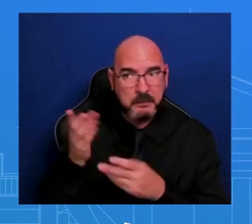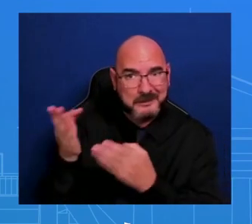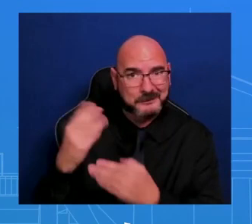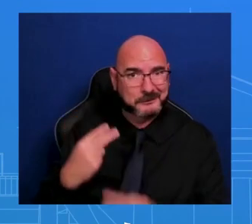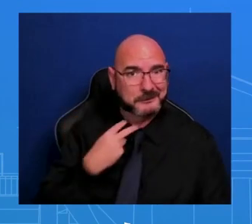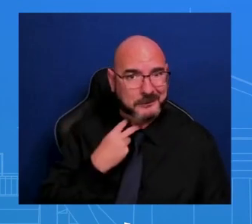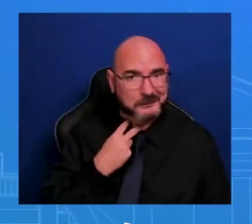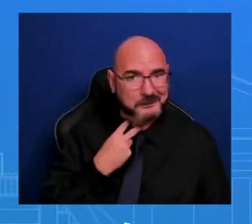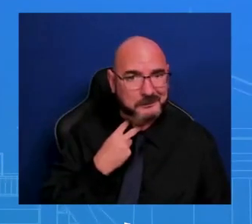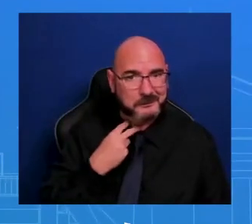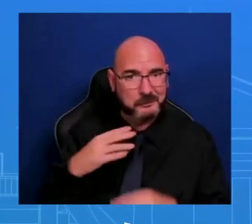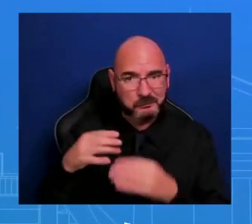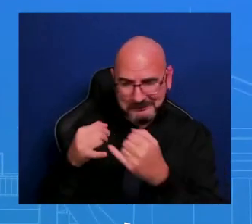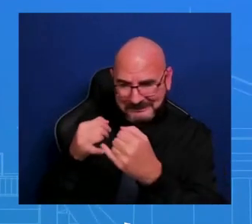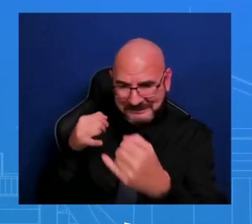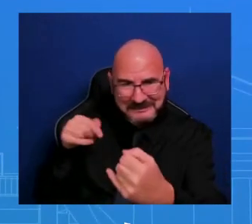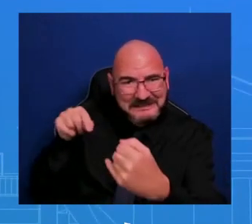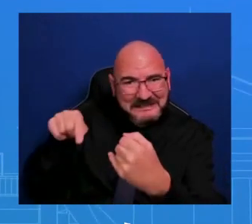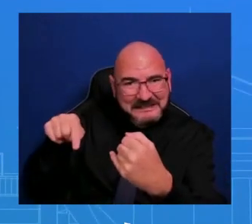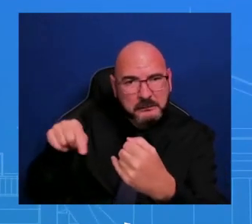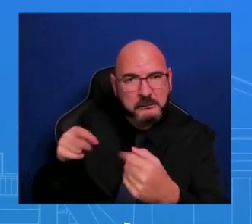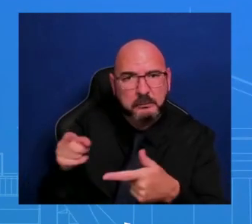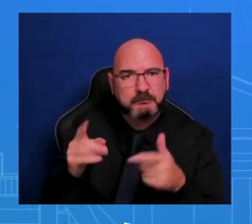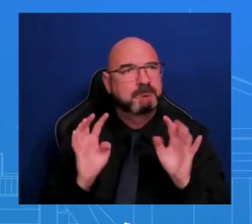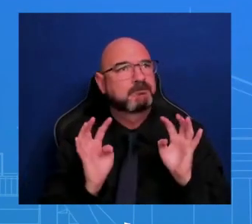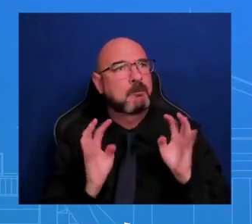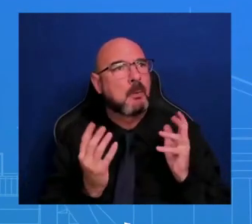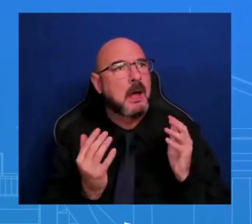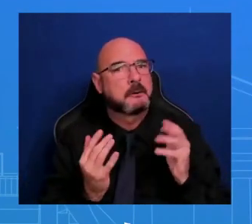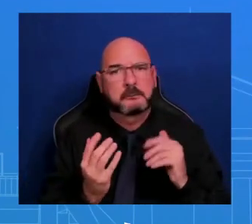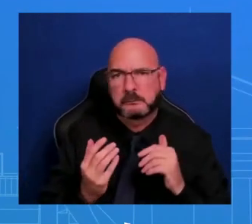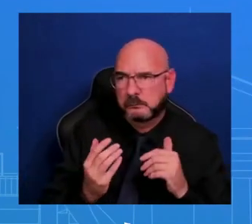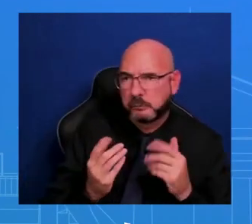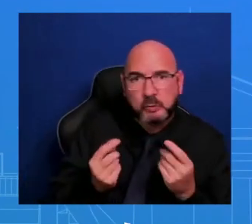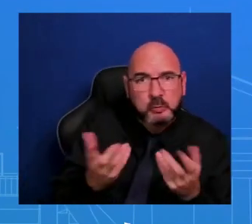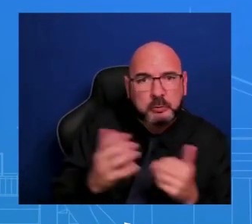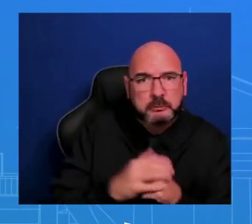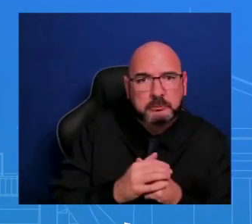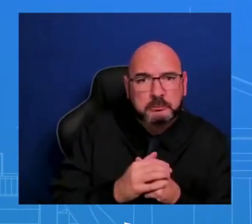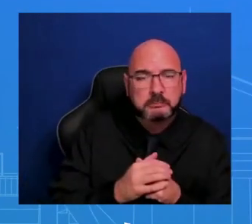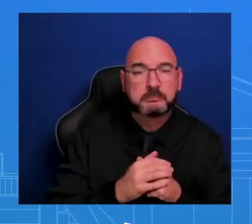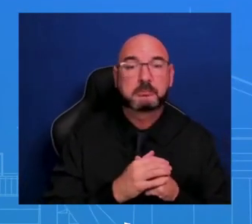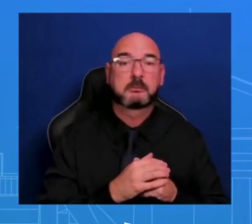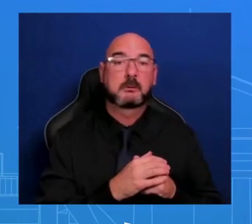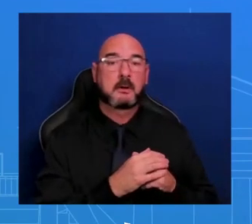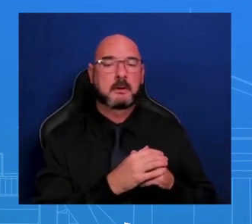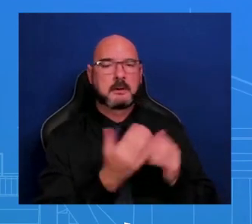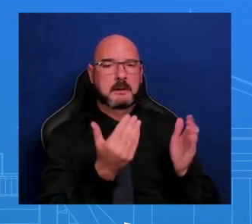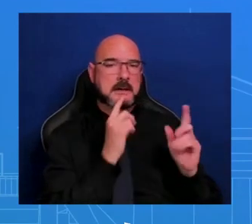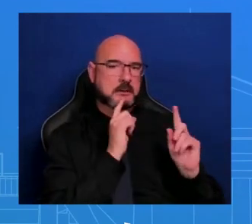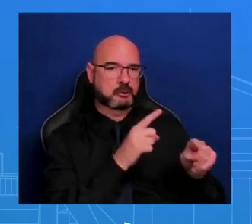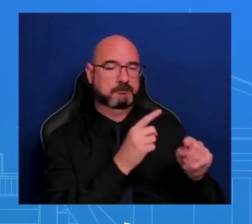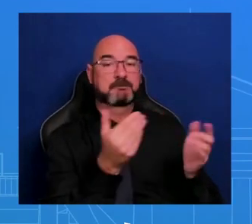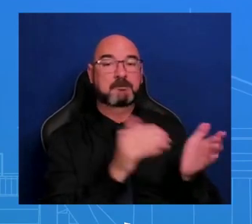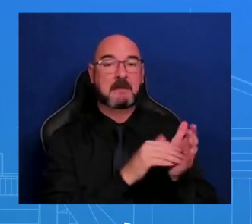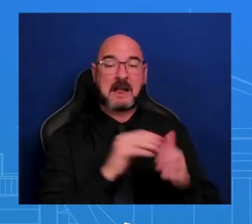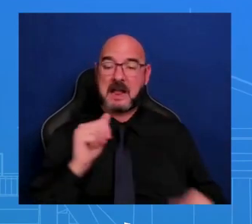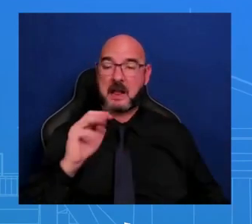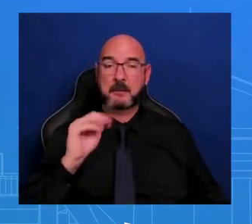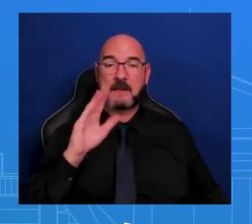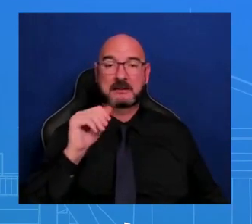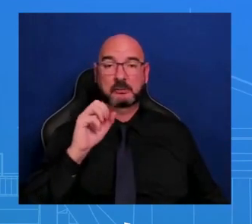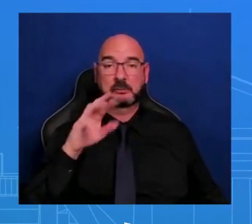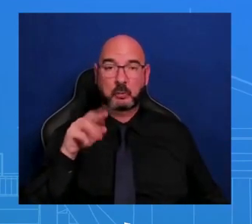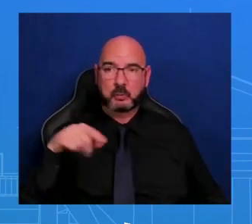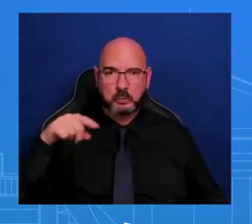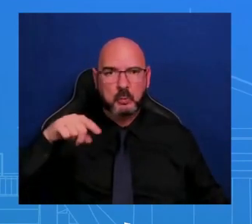right now? Again, this is something that Ambassador Satterfield is working really, really hard. I mean, obviously, a prime focus for us is the several hundred Americans that